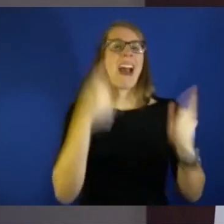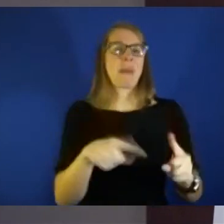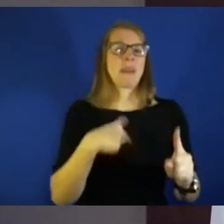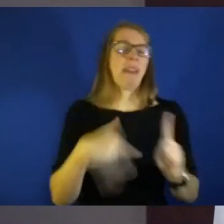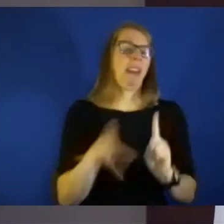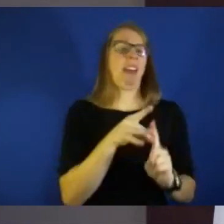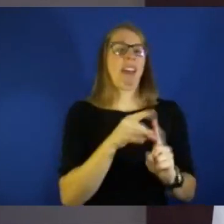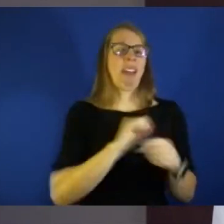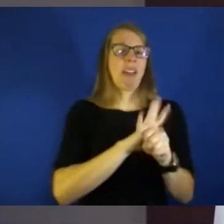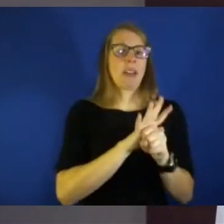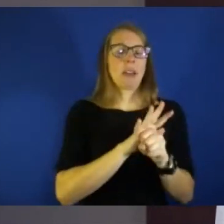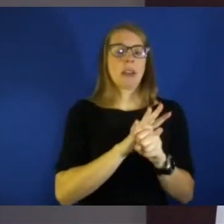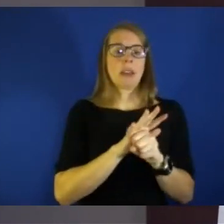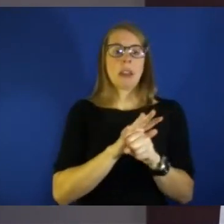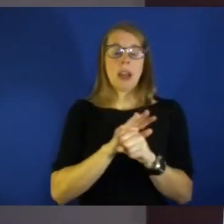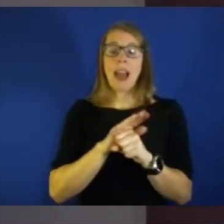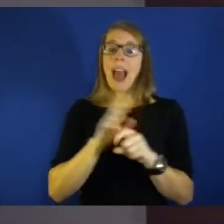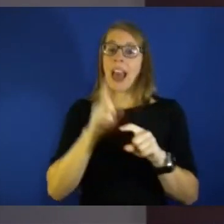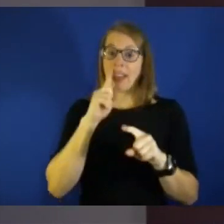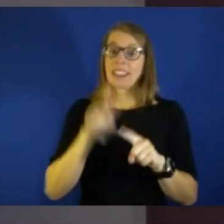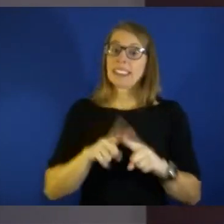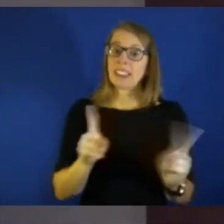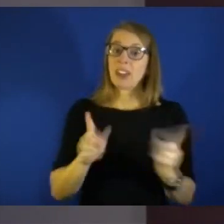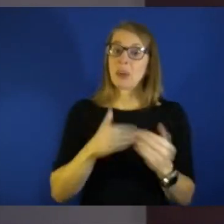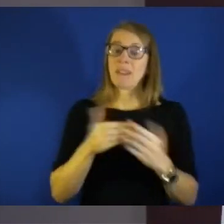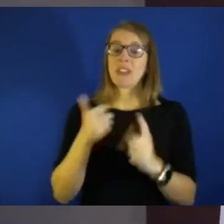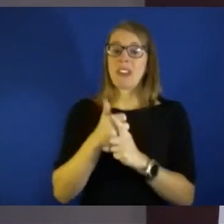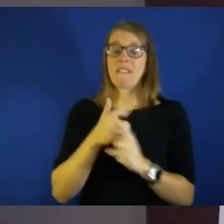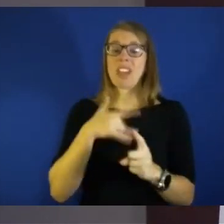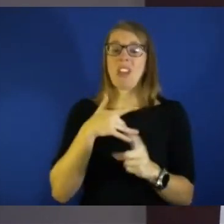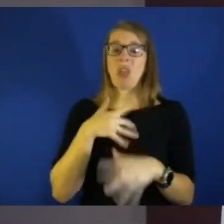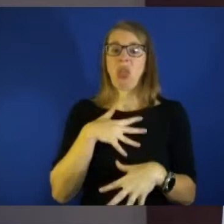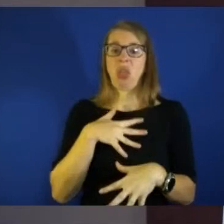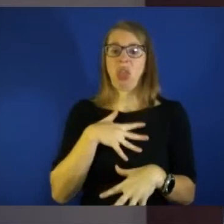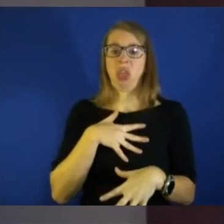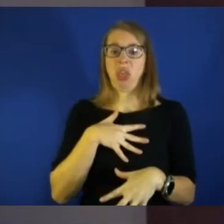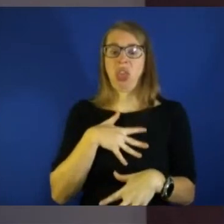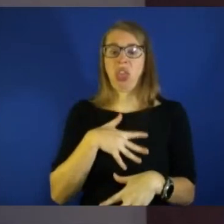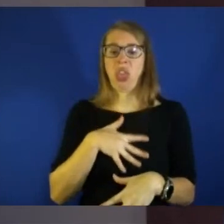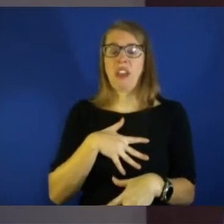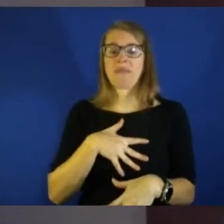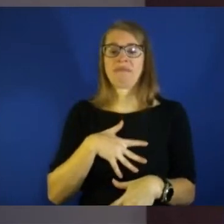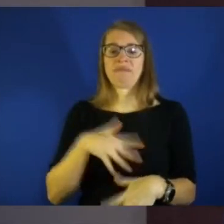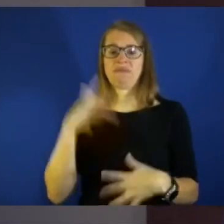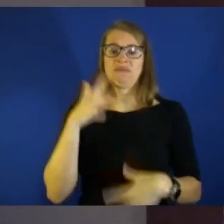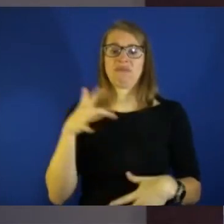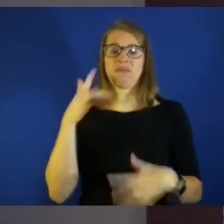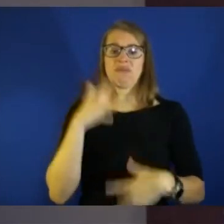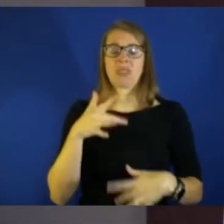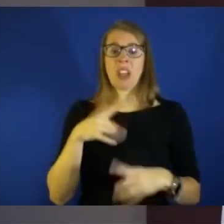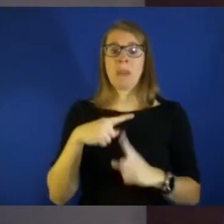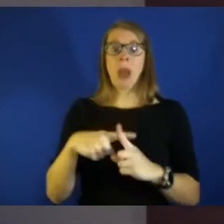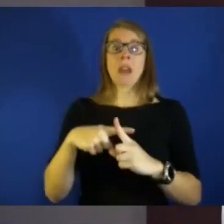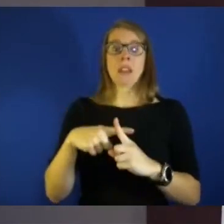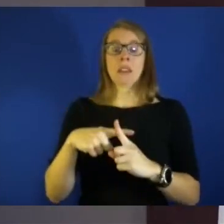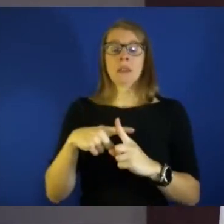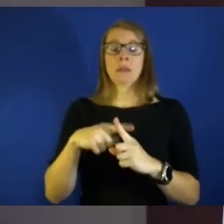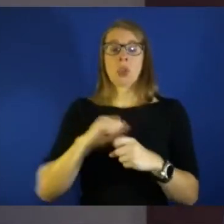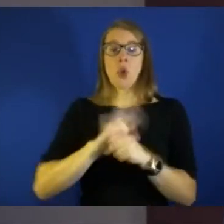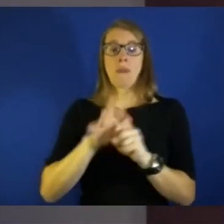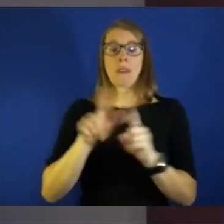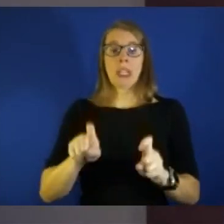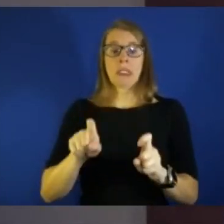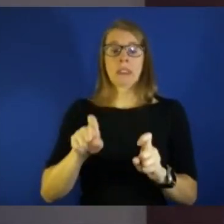another when you're starting to feel kind of rotten and you you have a positive test for COVID. I think the calculation